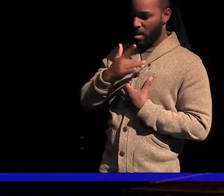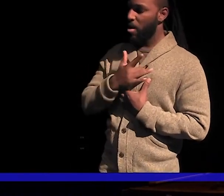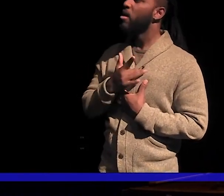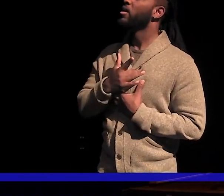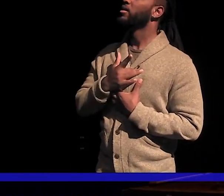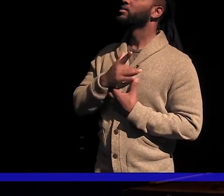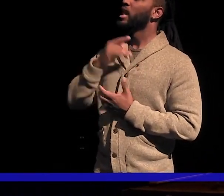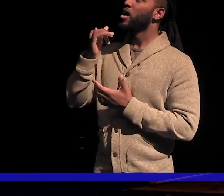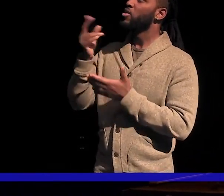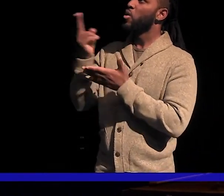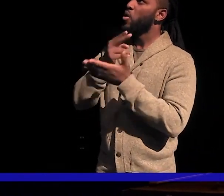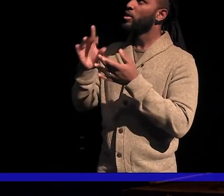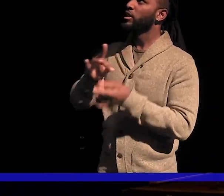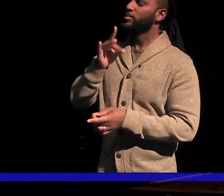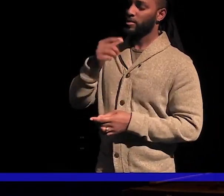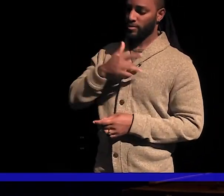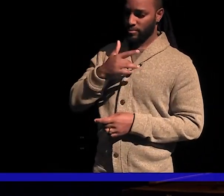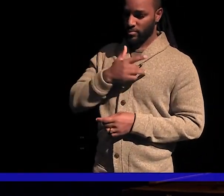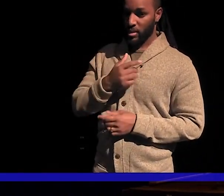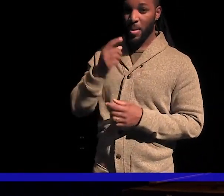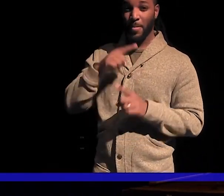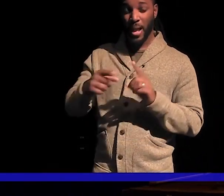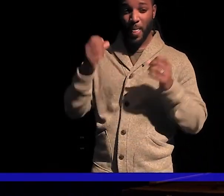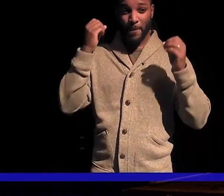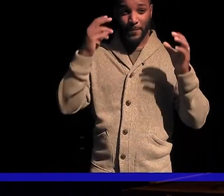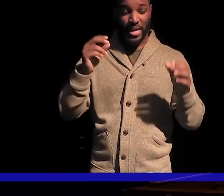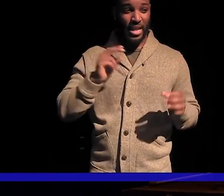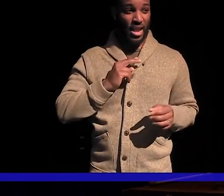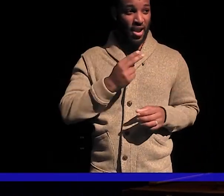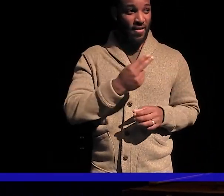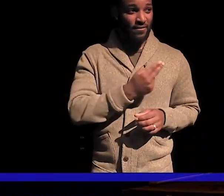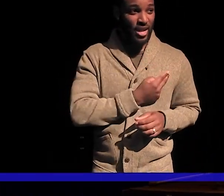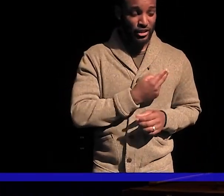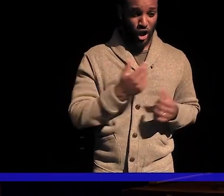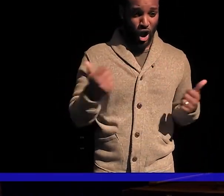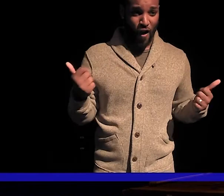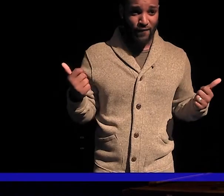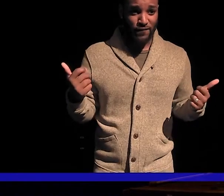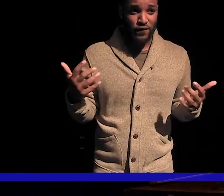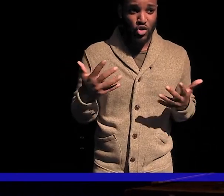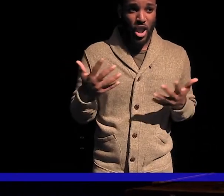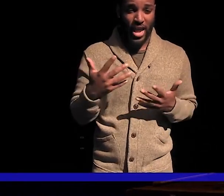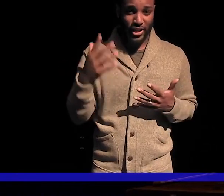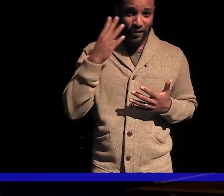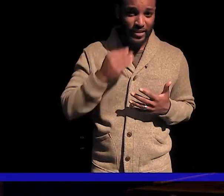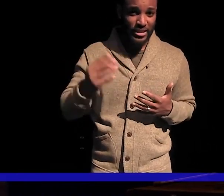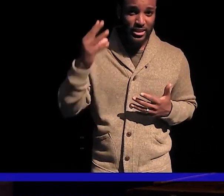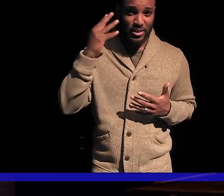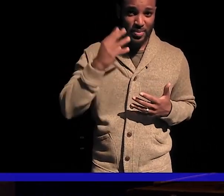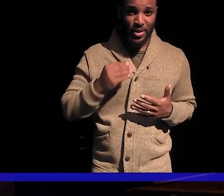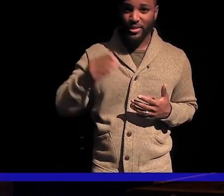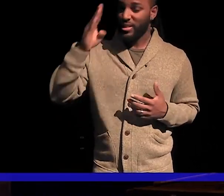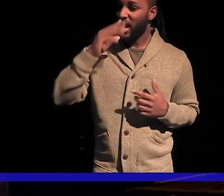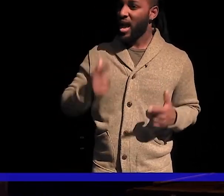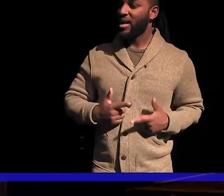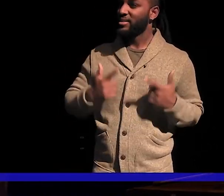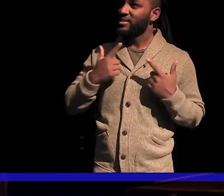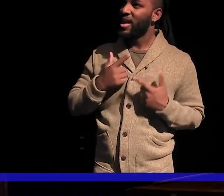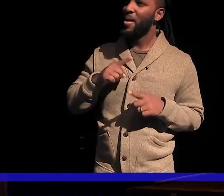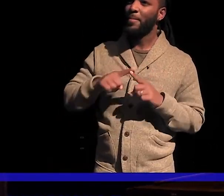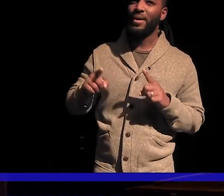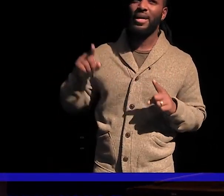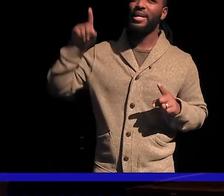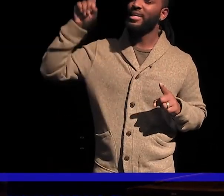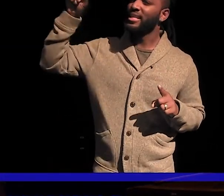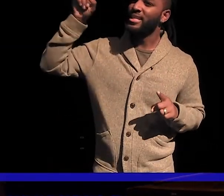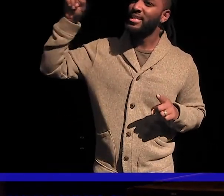us. But many of us, as we delve into this more of God, are afraid of the experiences. Our God is a God who